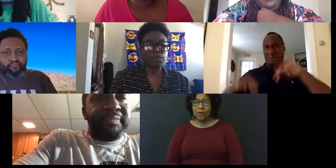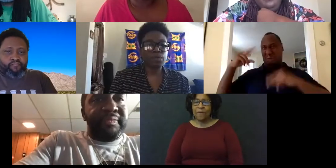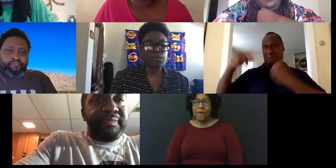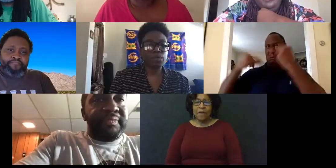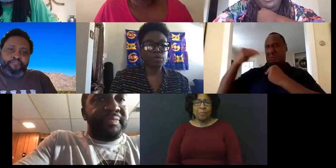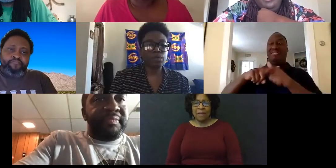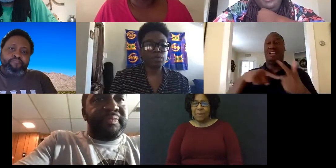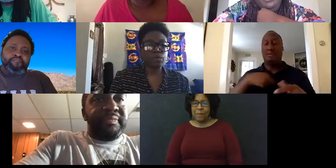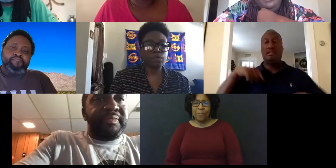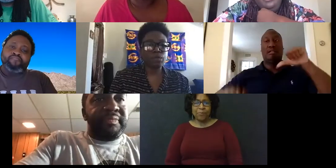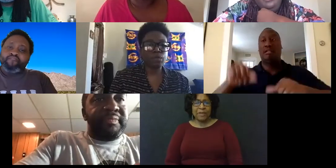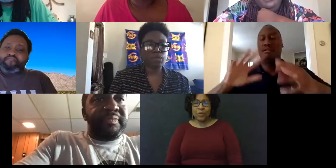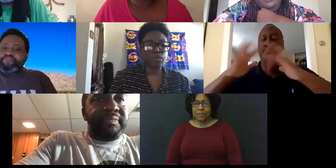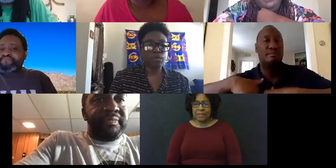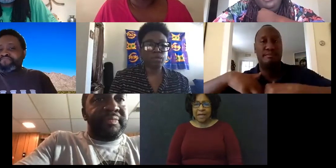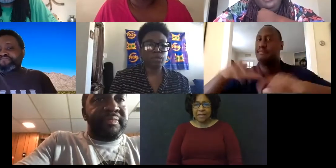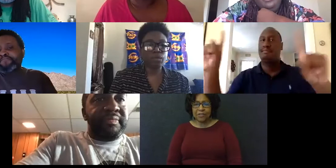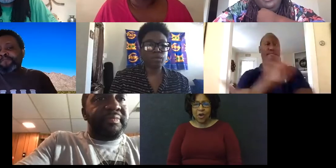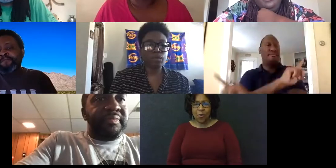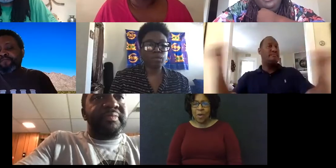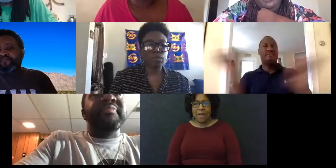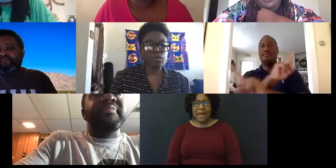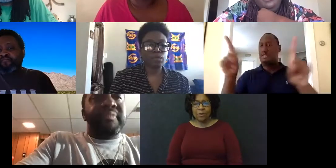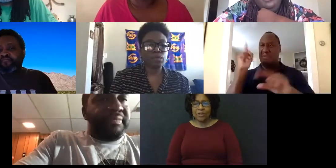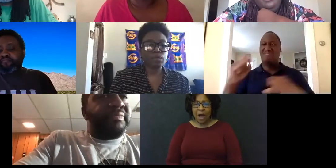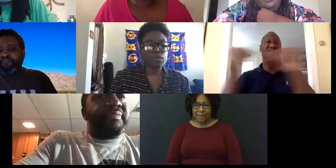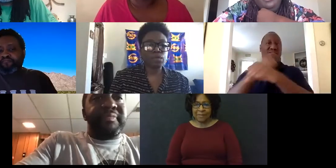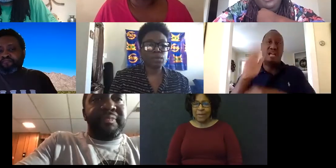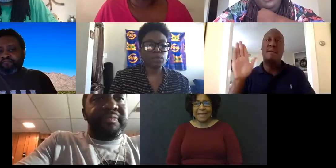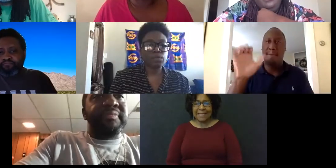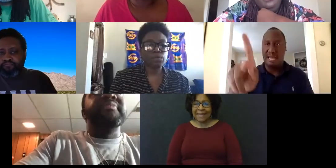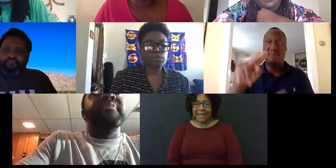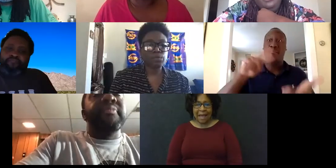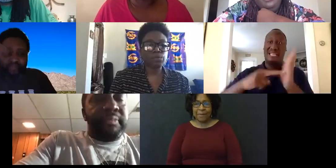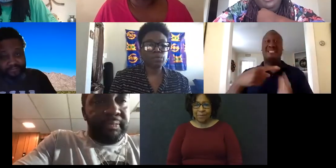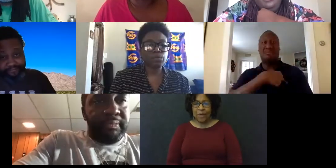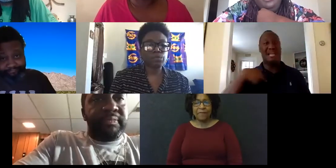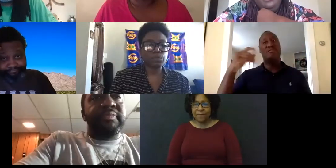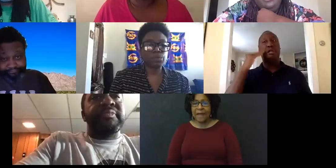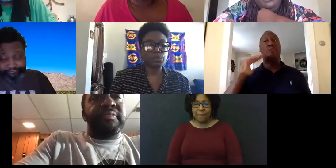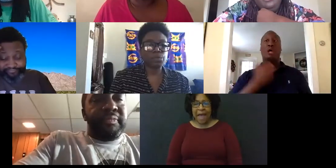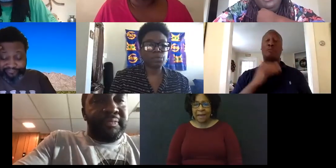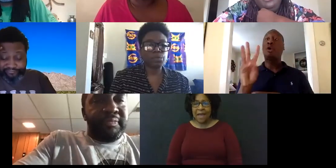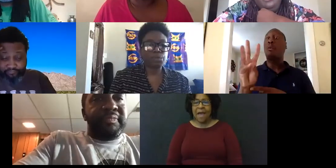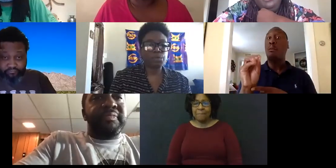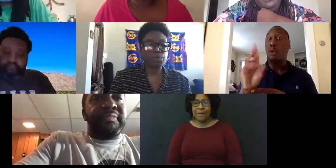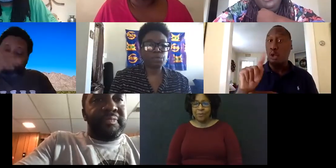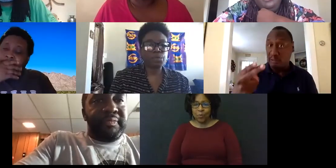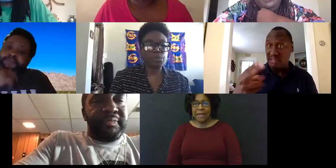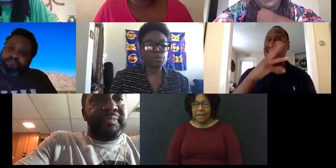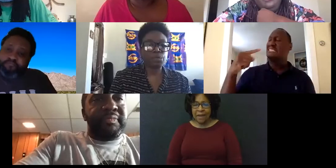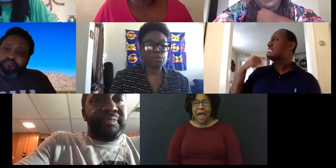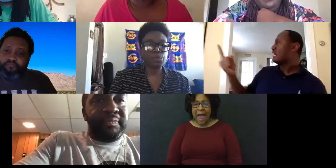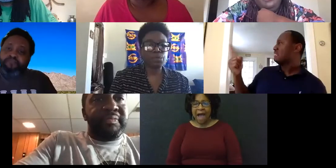doubtful or if let people preach to us or tell us no, that'll stop us. We can't let that happen. We have to fight back. I mean,